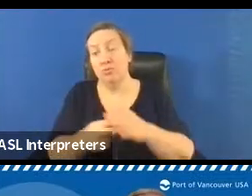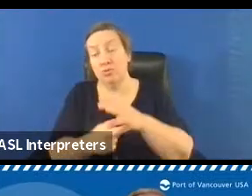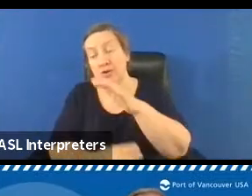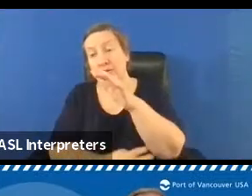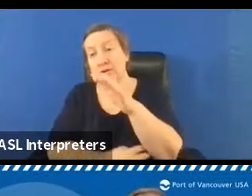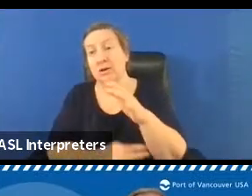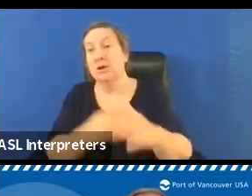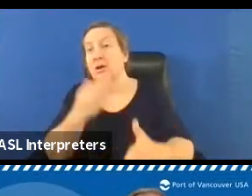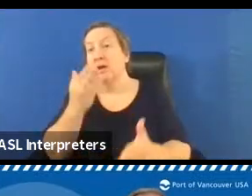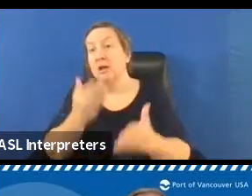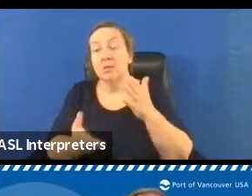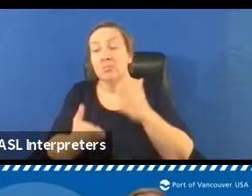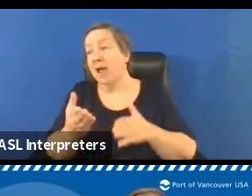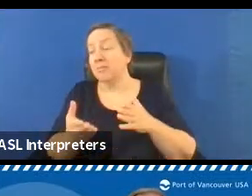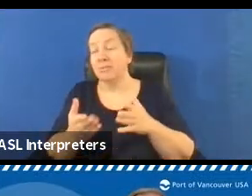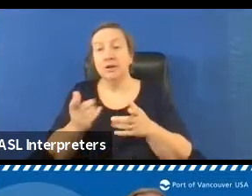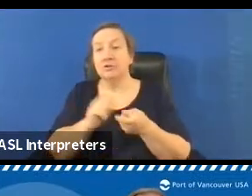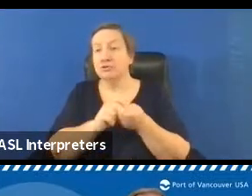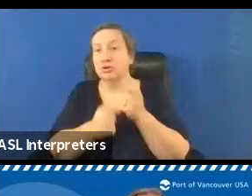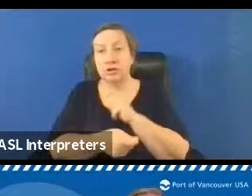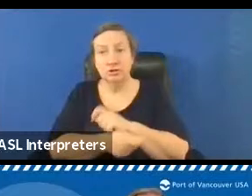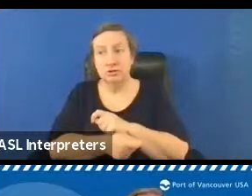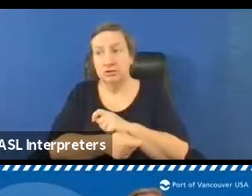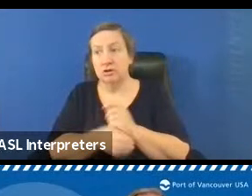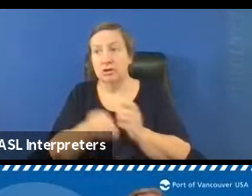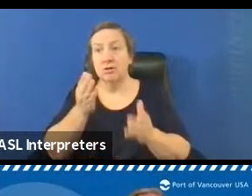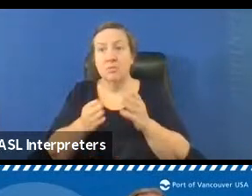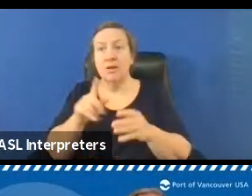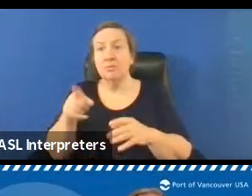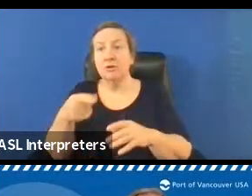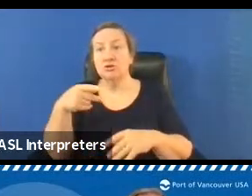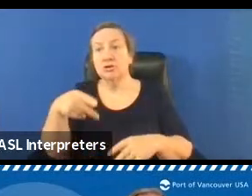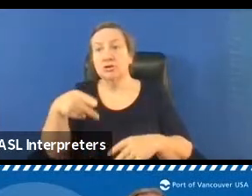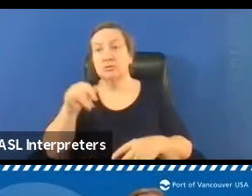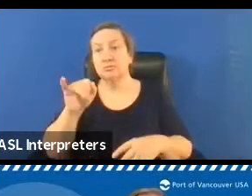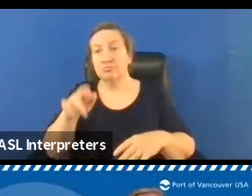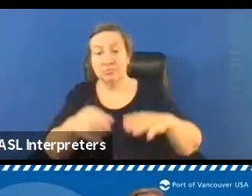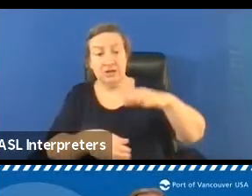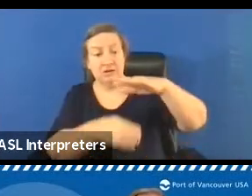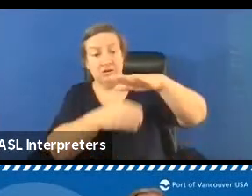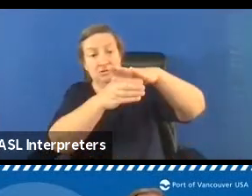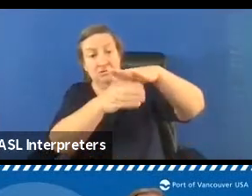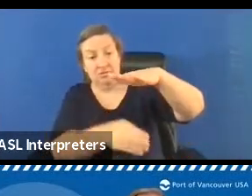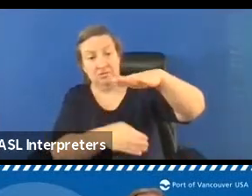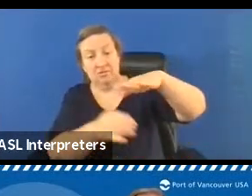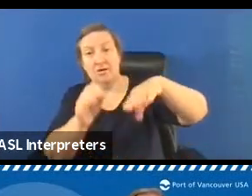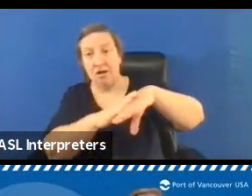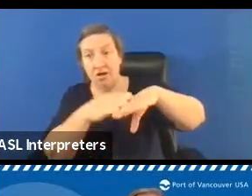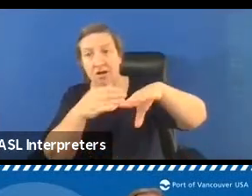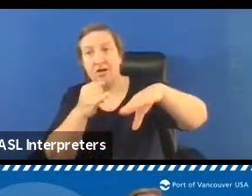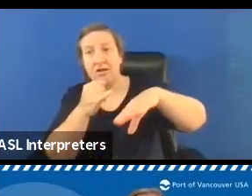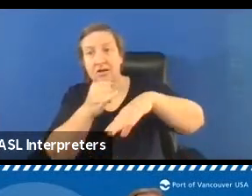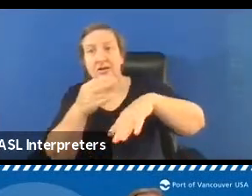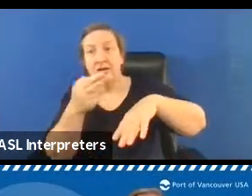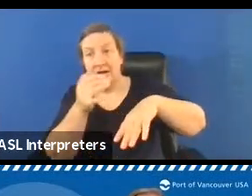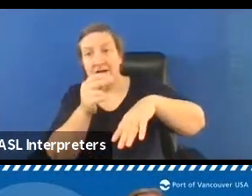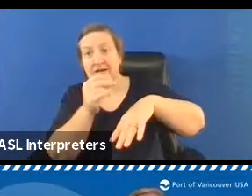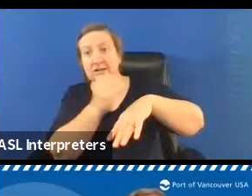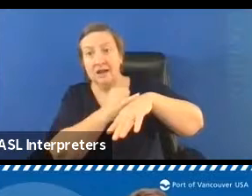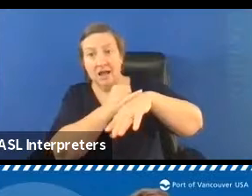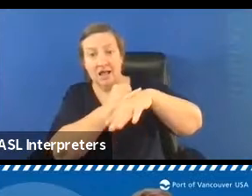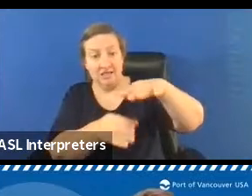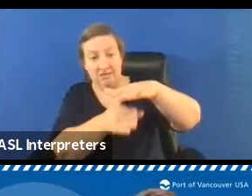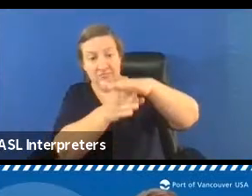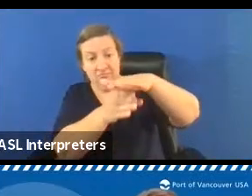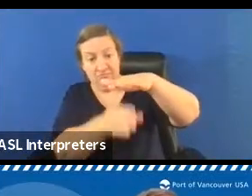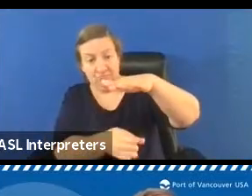that could lead to a situation to where we just have piers on Hayden Island and you get a reconnection